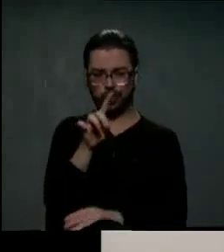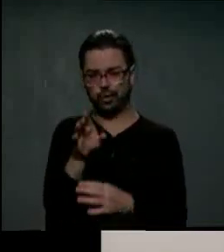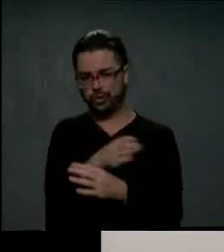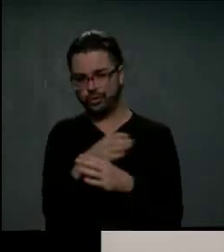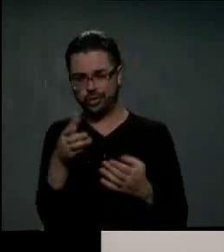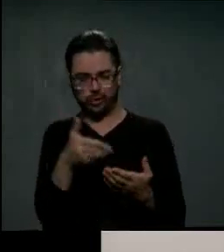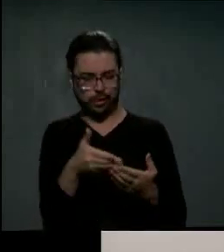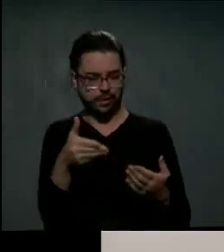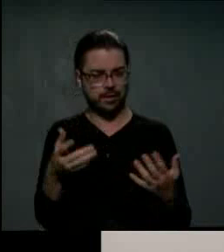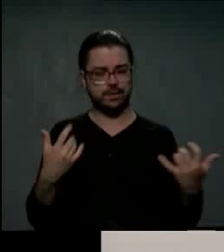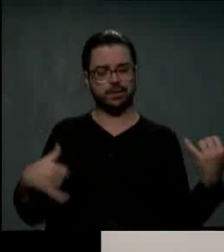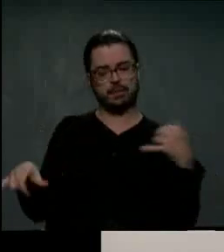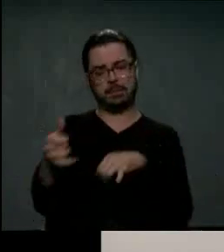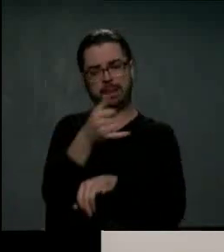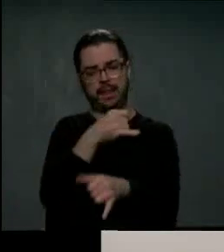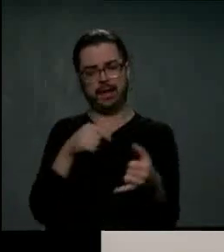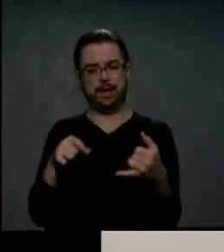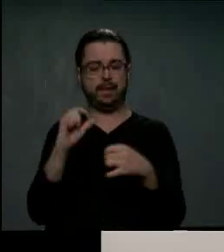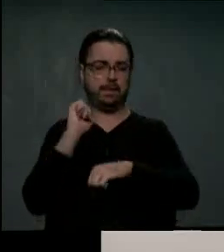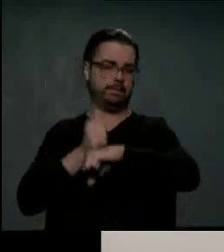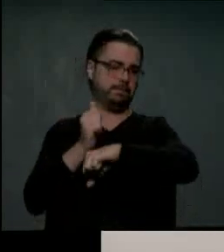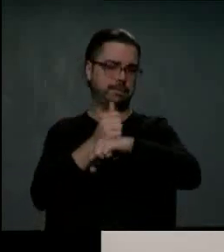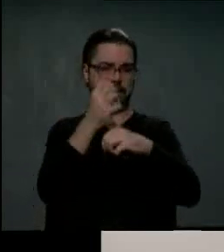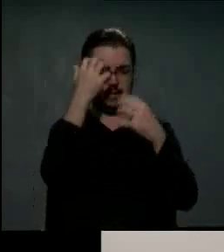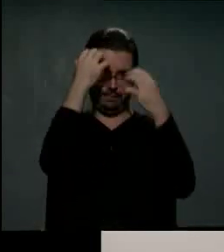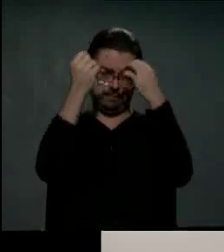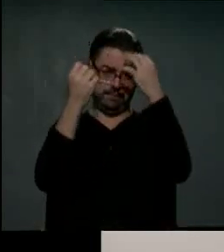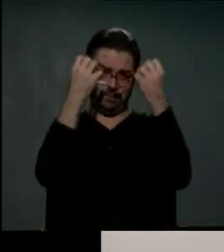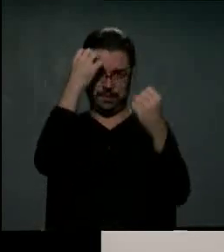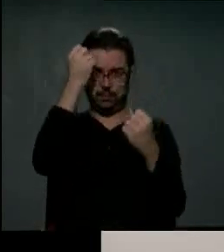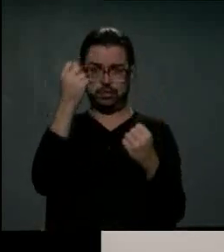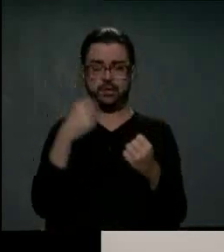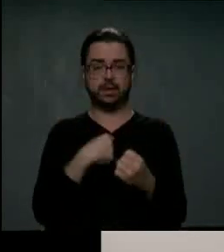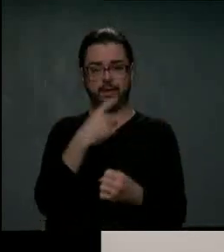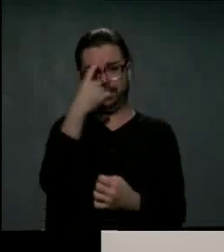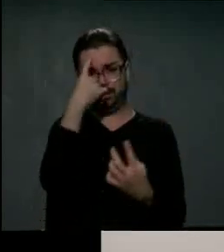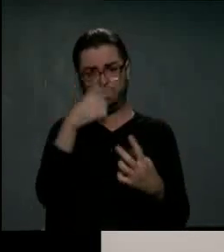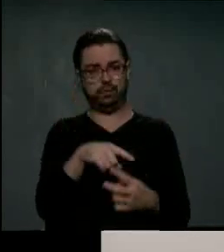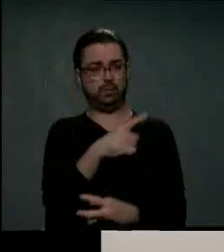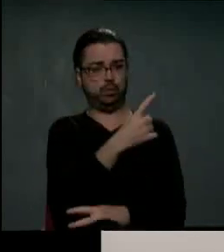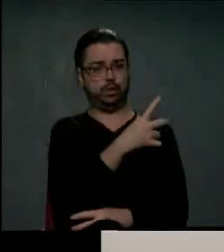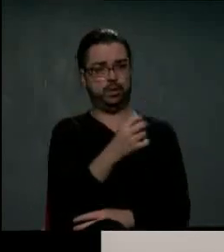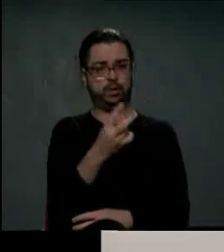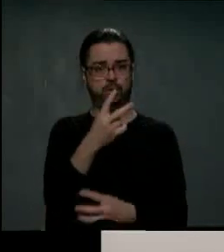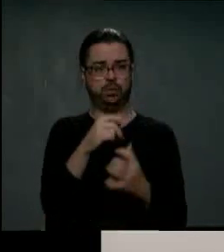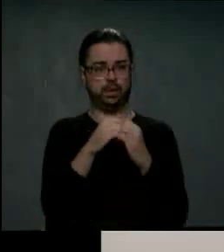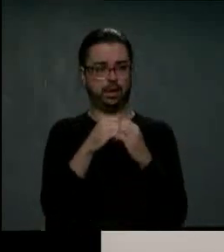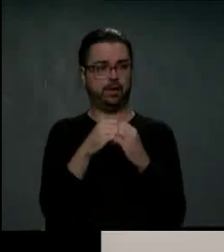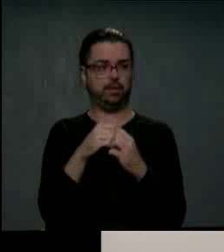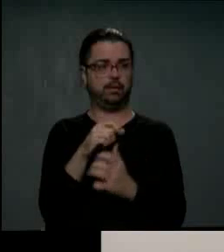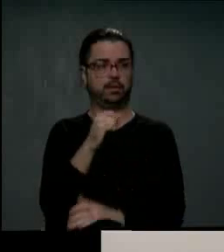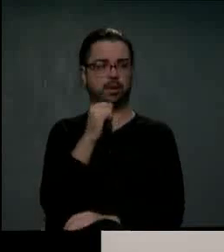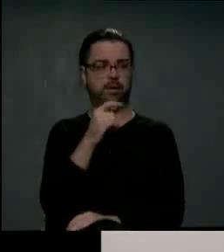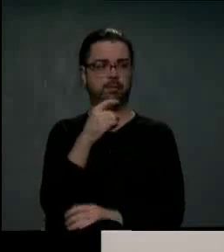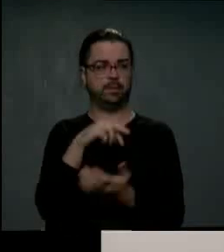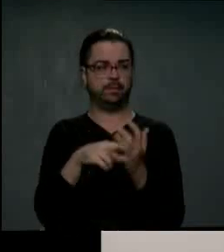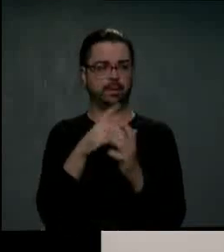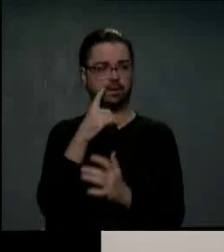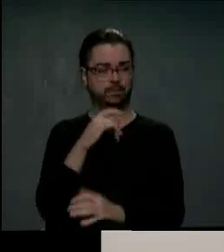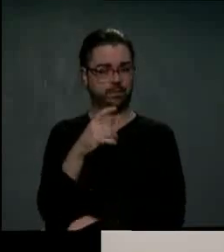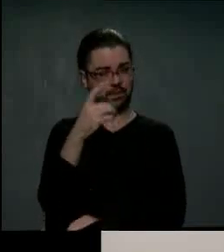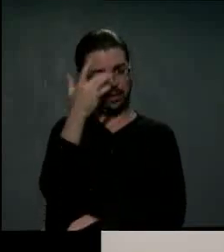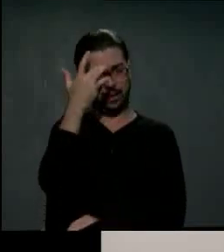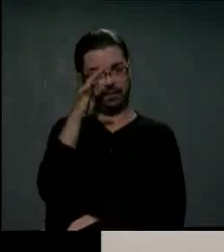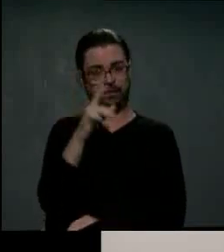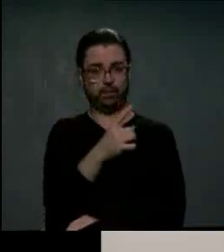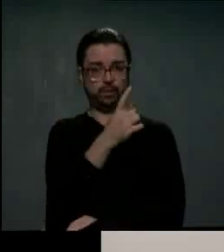They're playing with each other. They are building memories. And that is, I think when you put 1 and 2 together, and I didn't mean for this to be clever, but, you